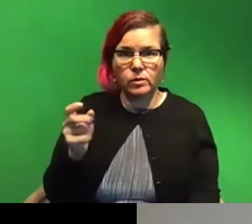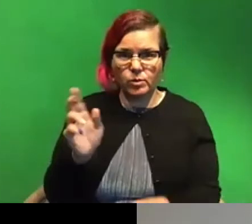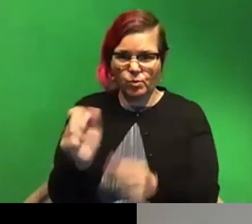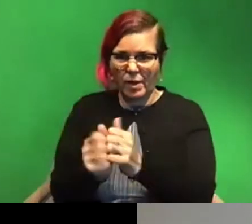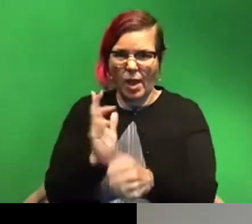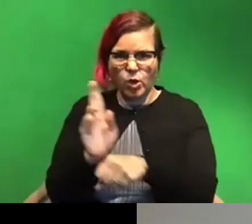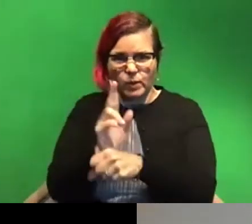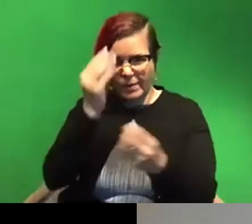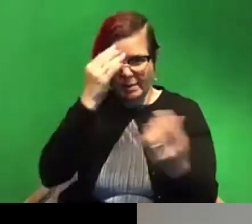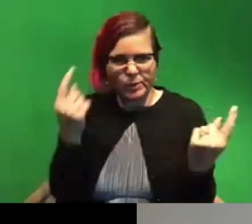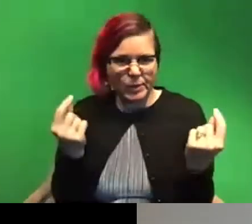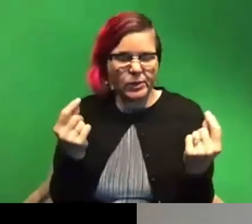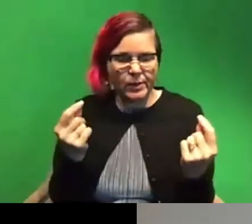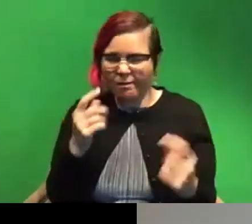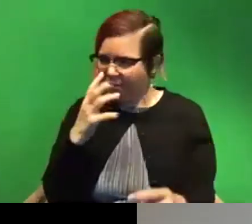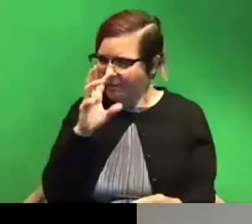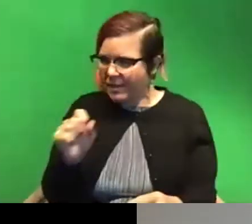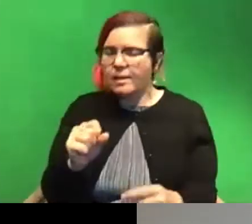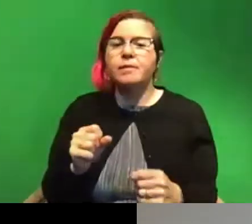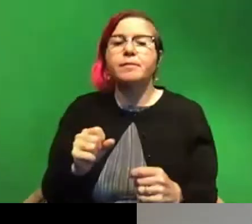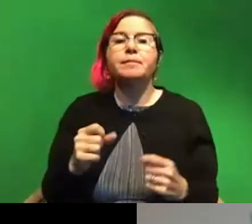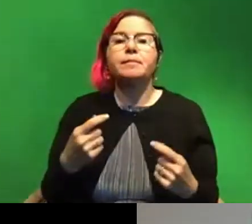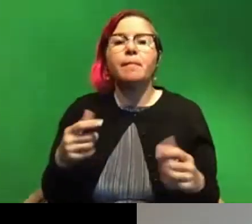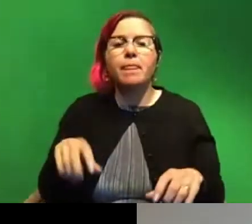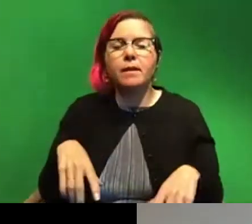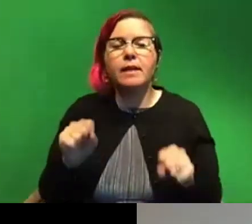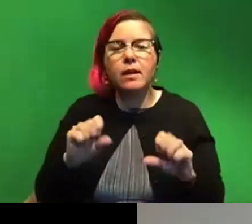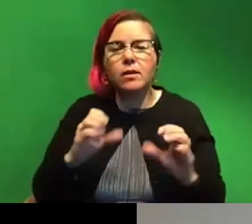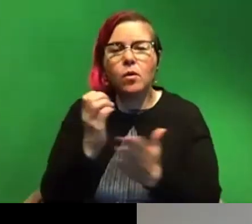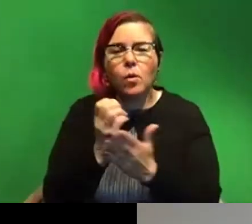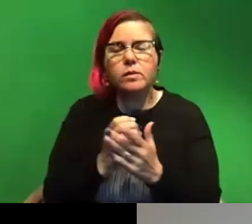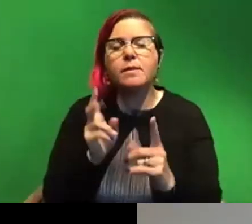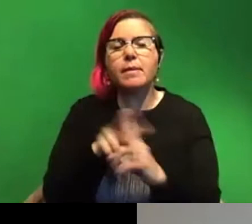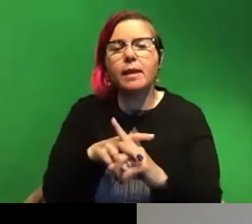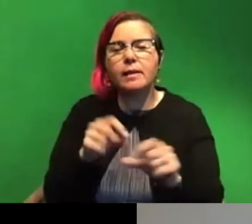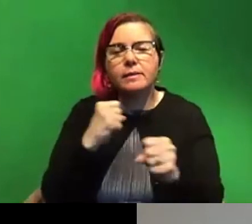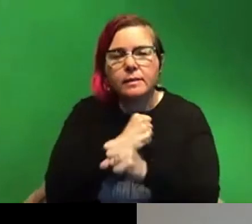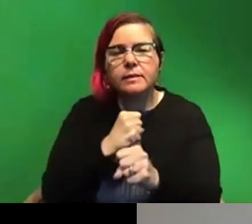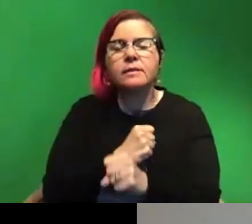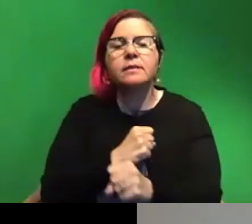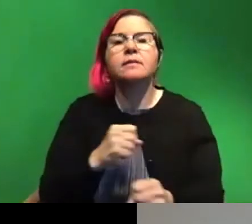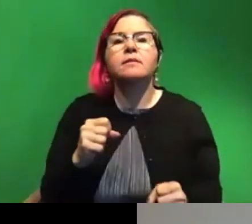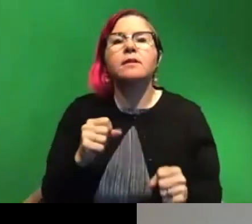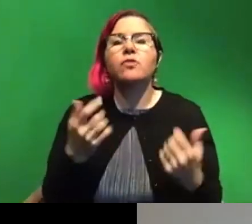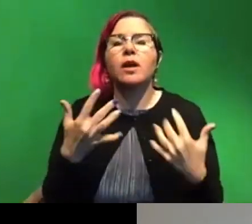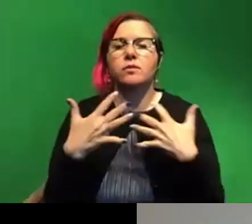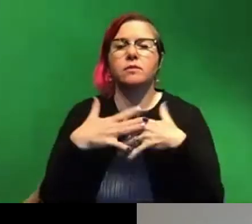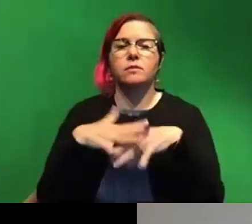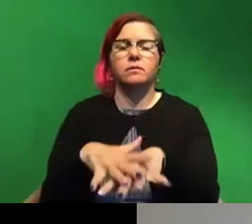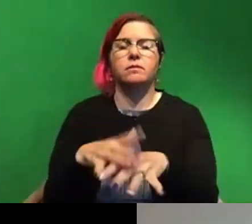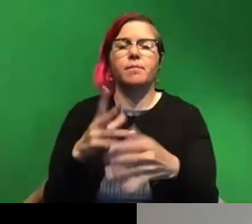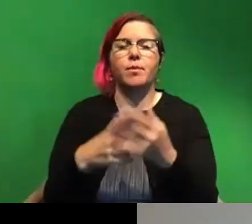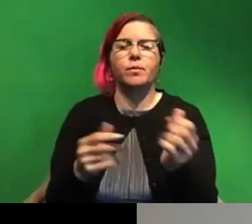And so I, started taking classes in applied statistics and really trying to merge the two together